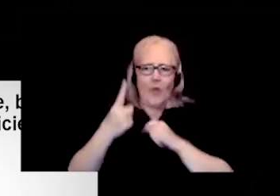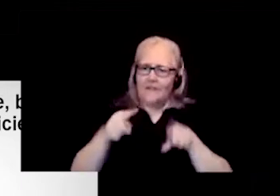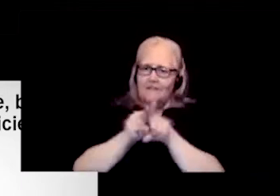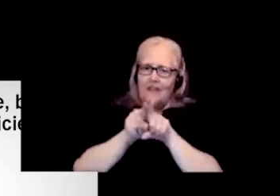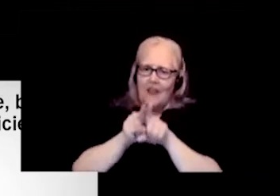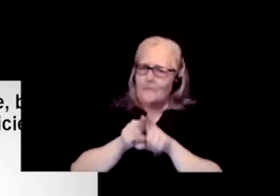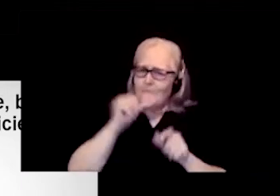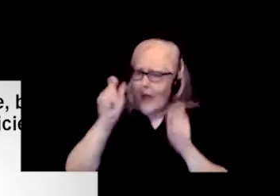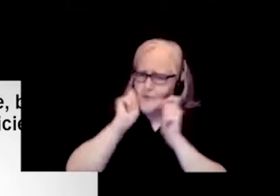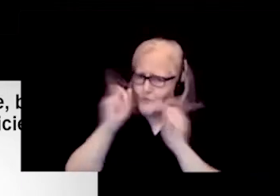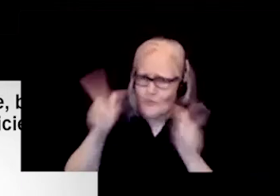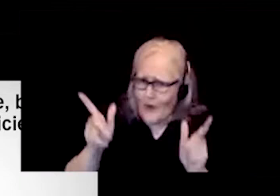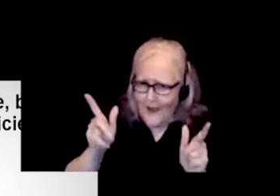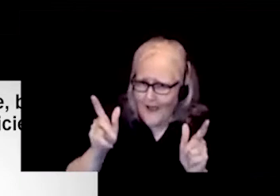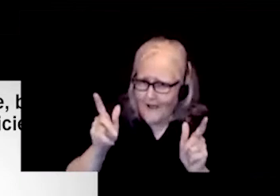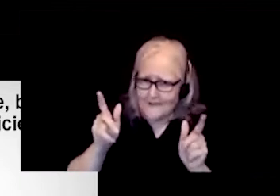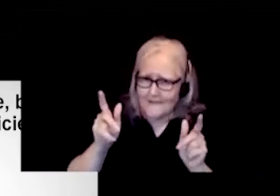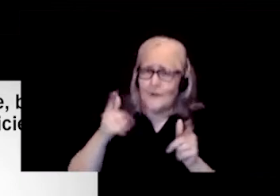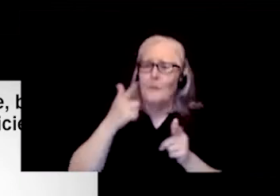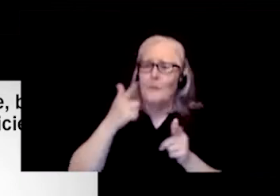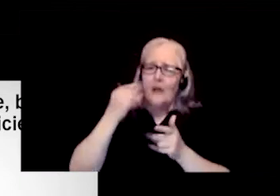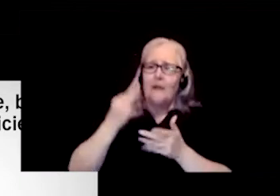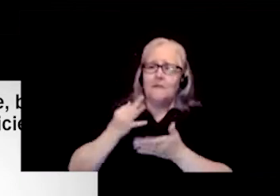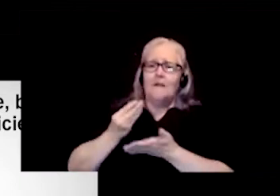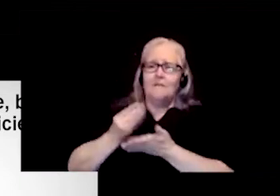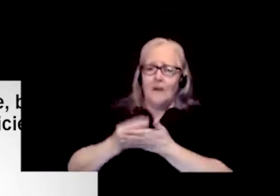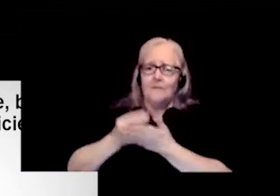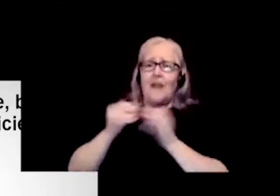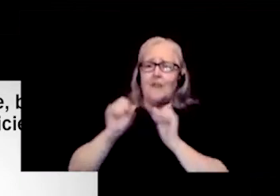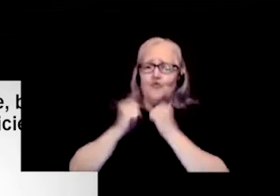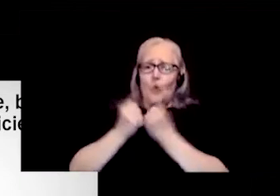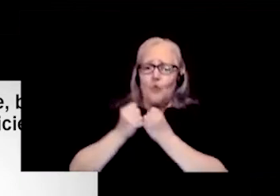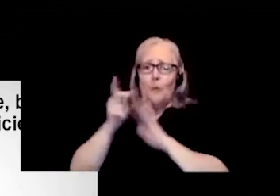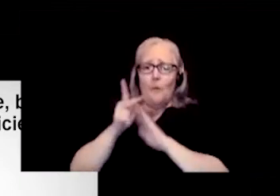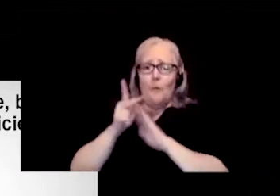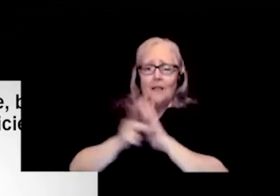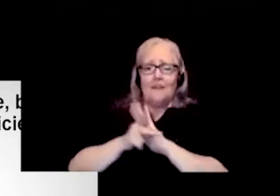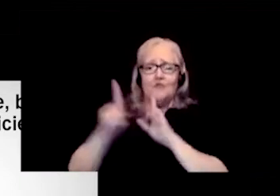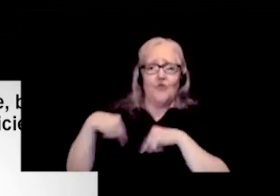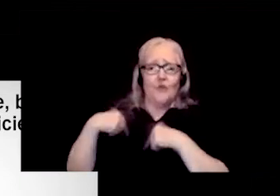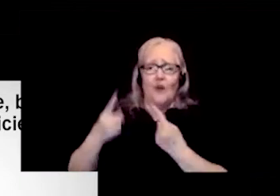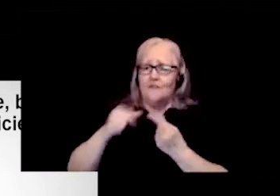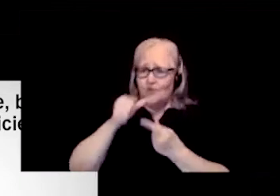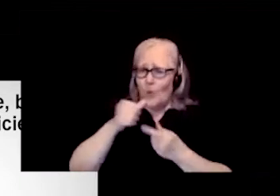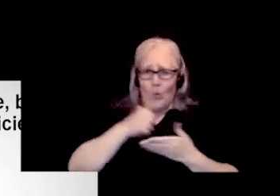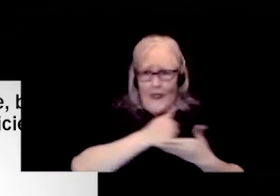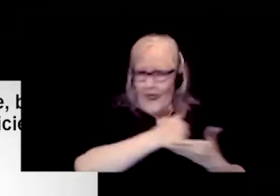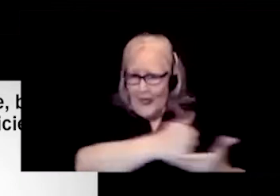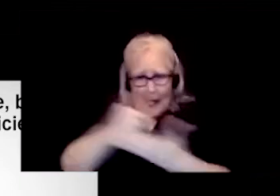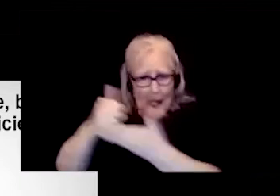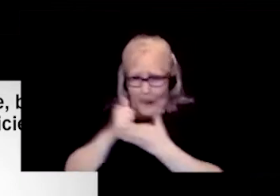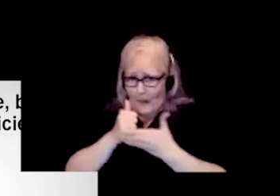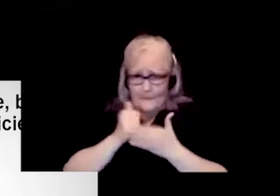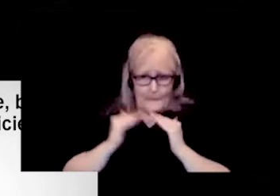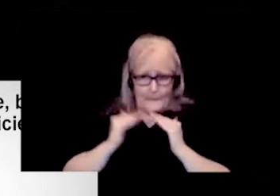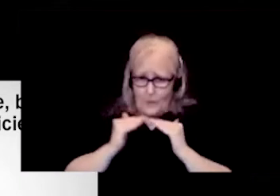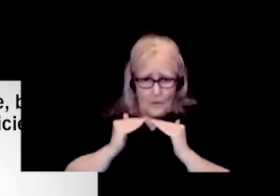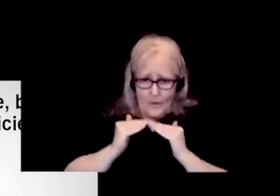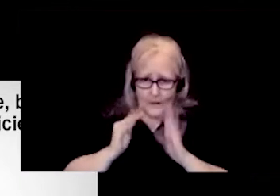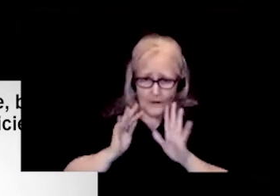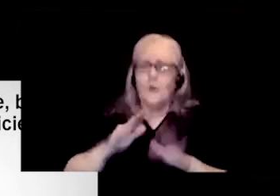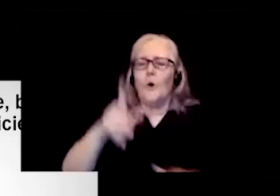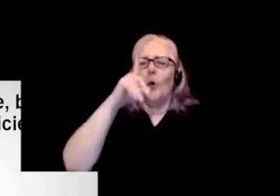because our economic and social policies have not been benefiting all equally. Think about this. Who gets